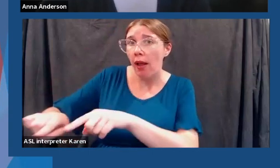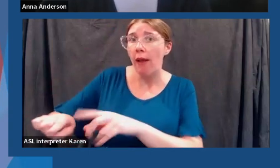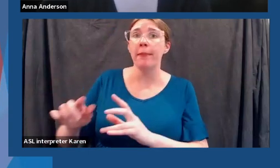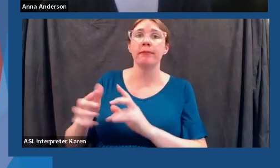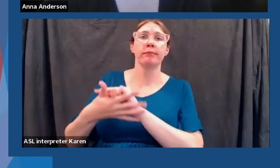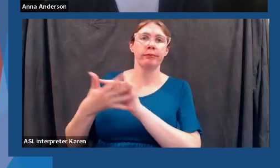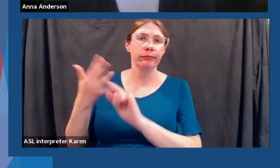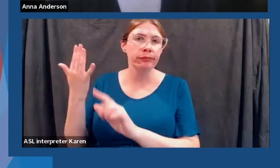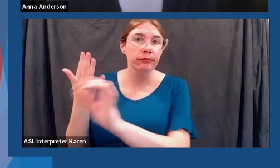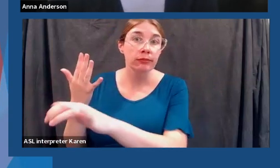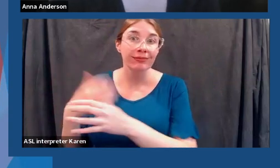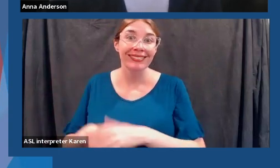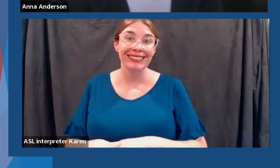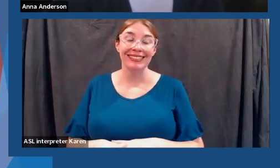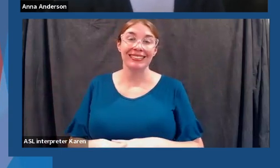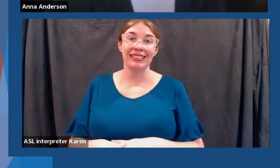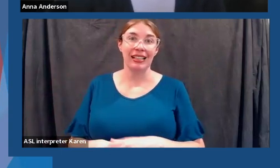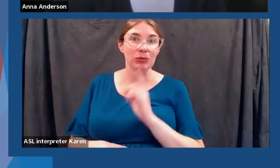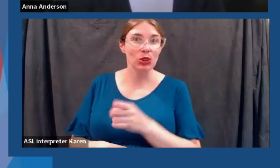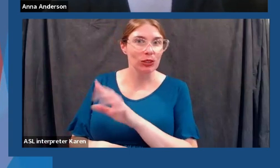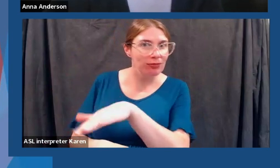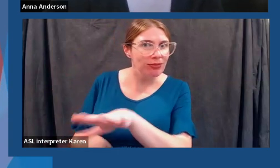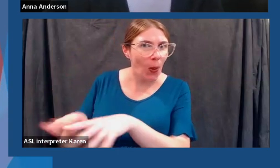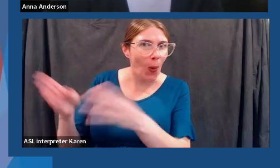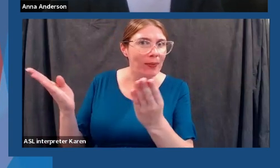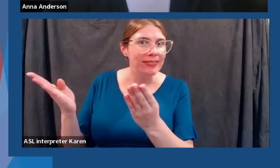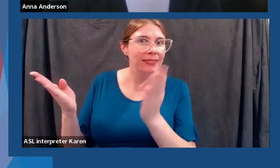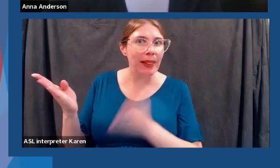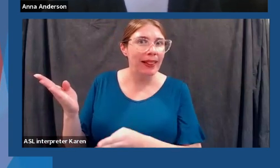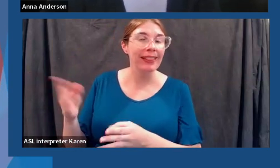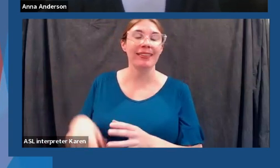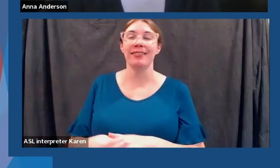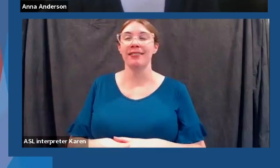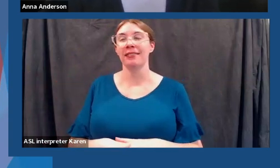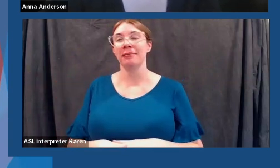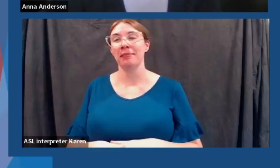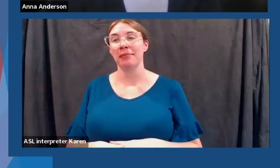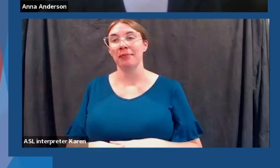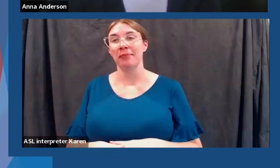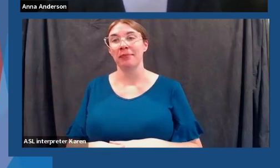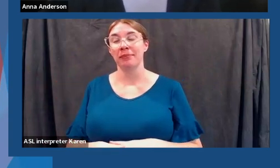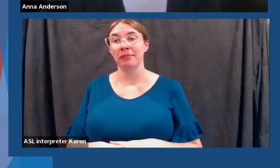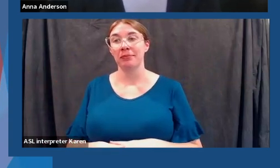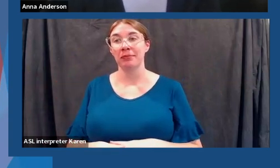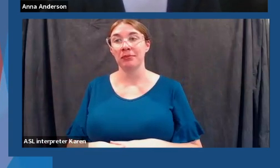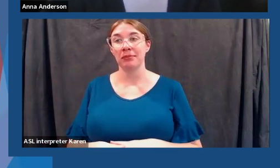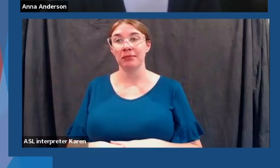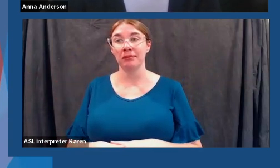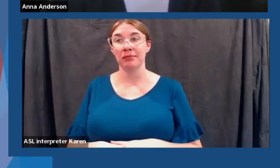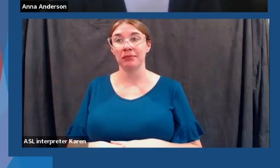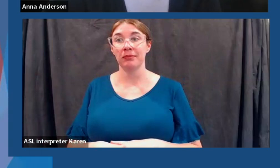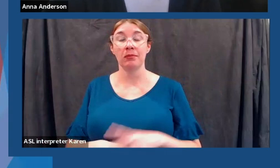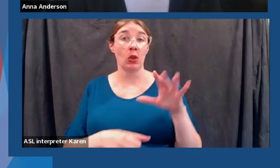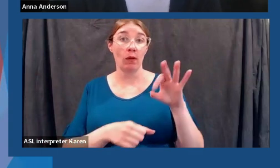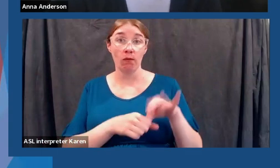you go to vote and their location is closed. And then the voter rights to me